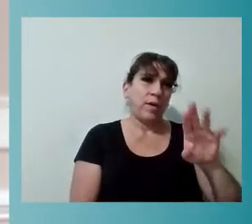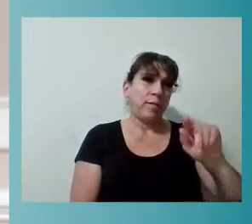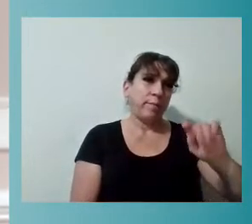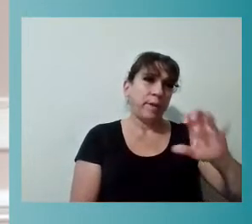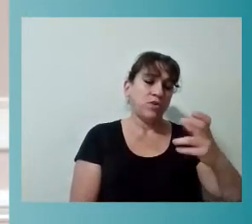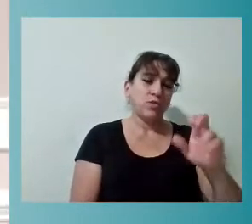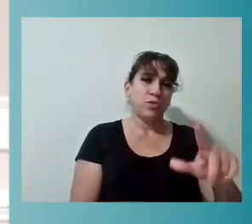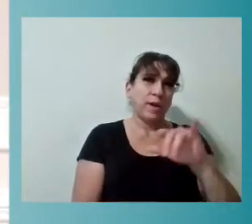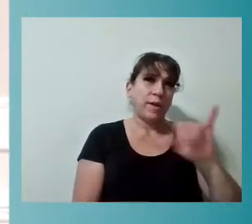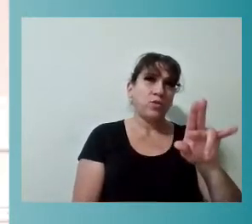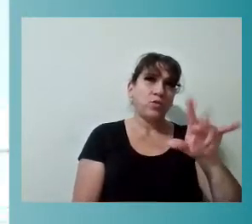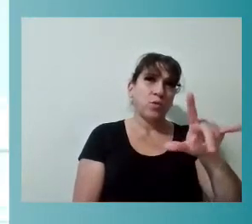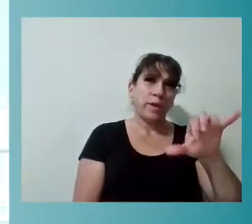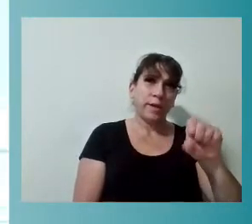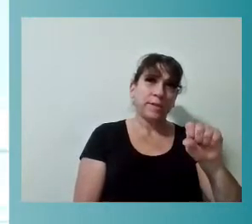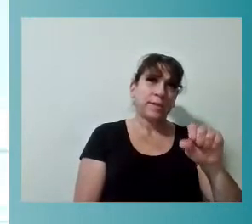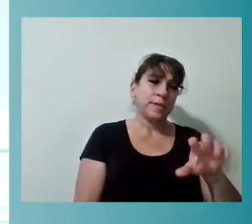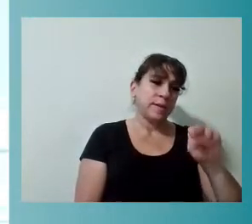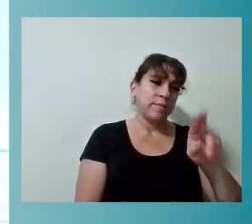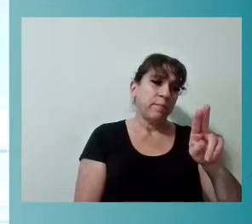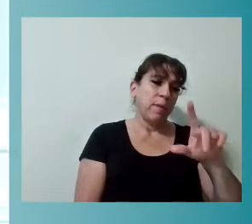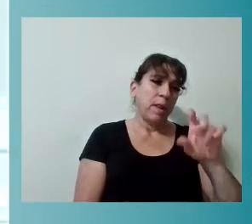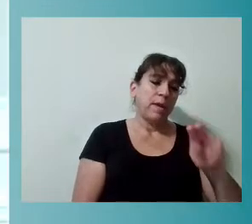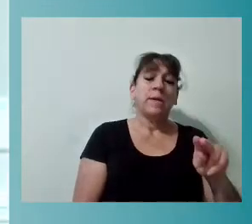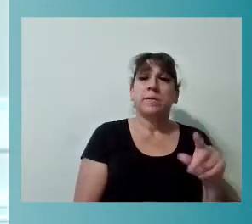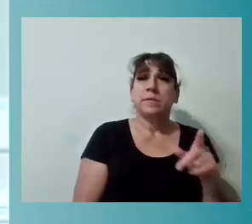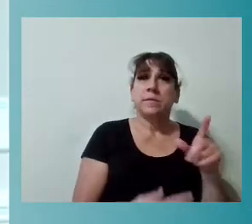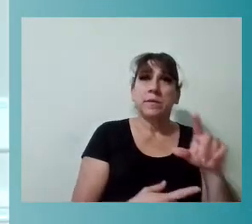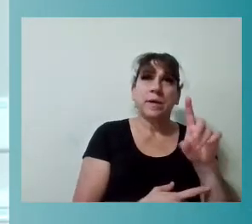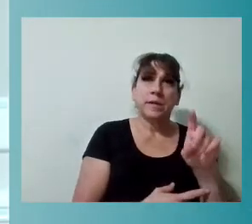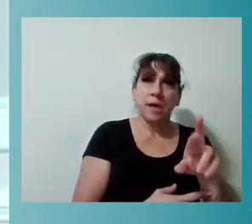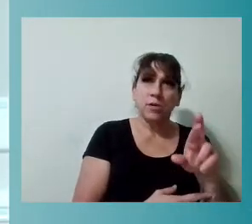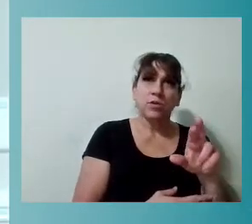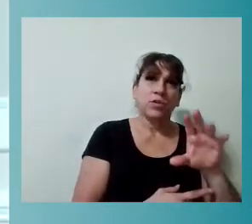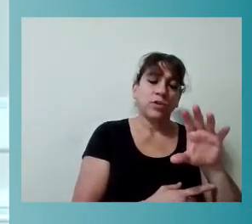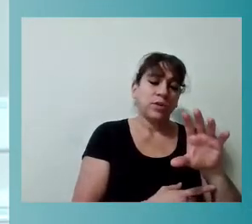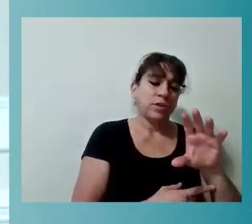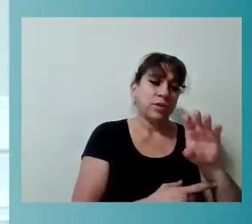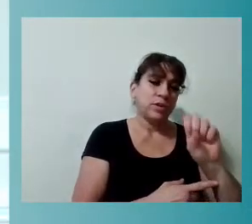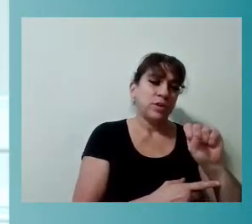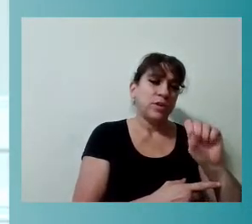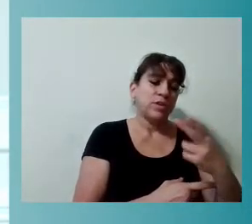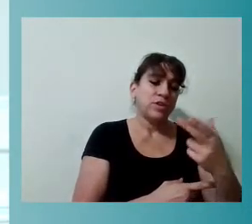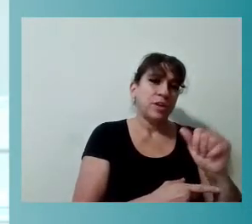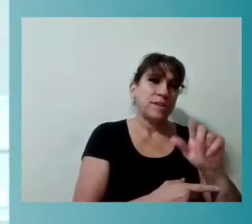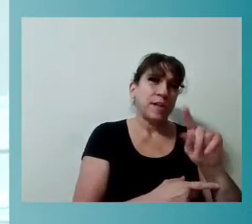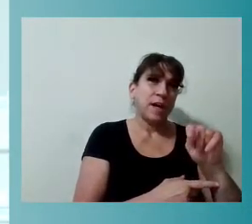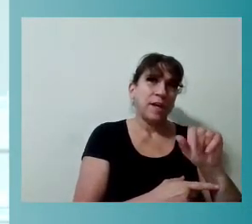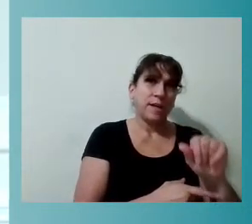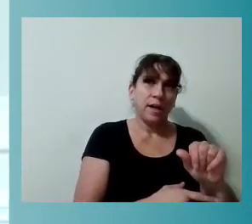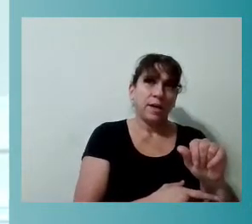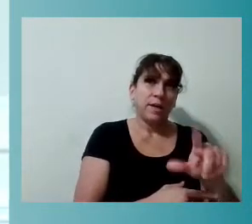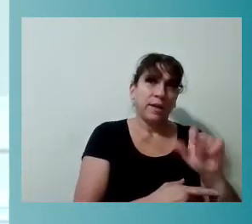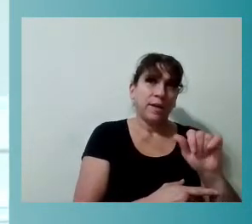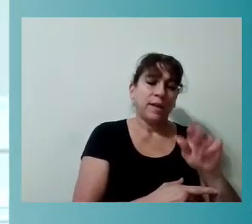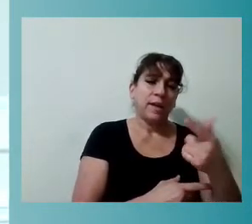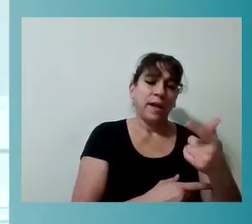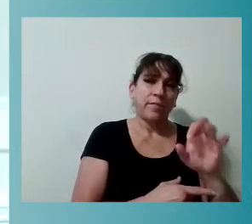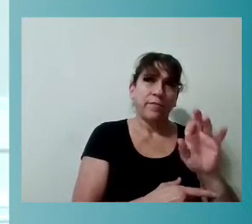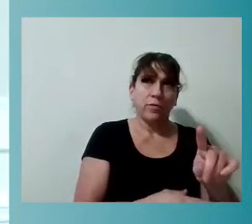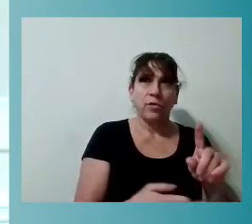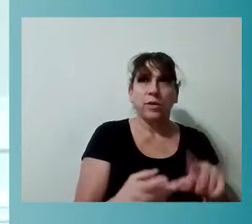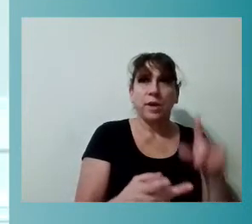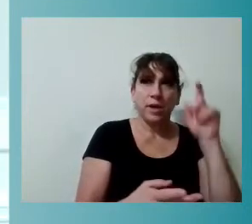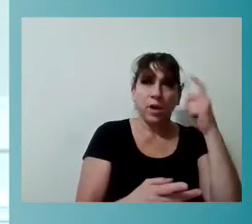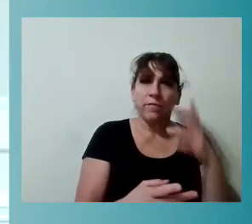Julius Mullen and TMD Vice Co-Chair Dr. Chatanya Langford, as well as Governor Carney and First Lady